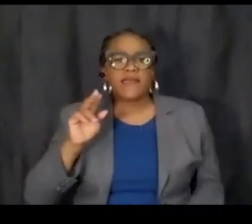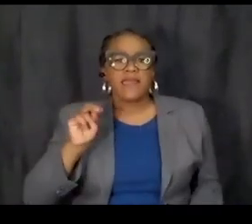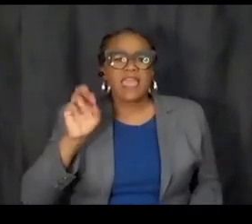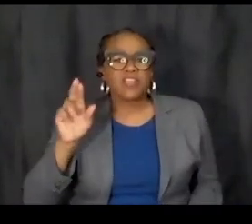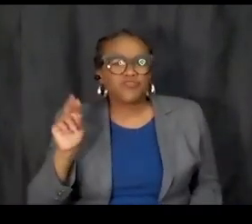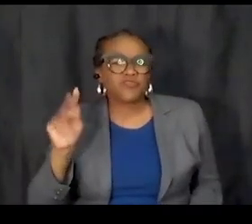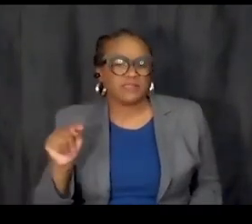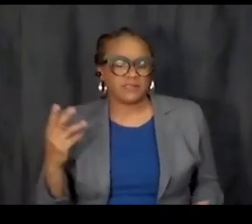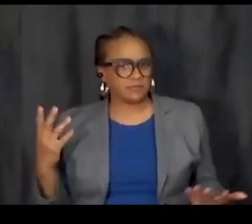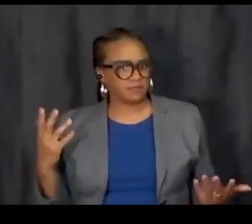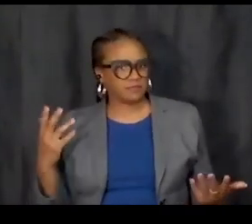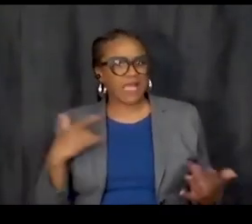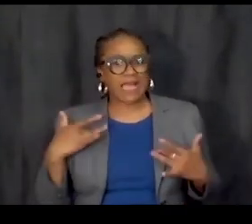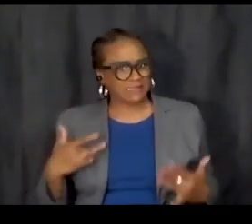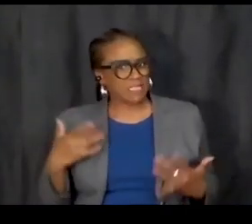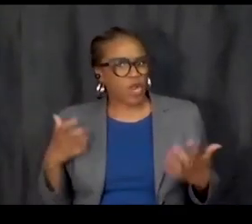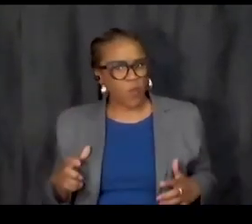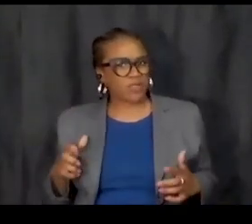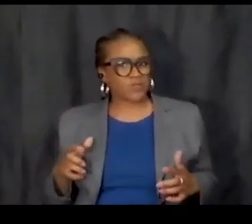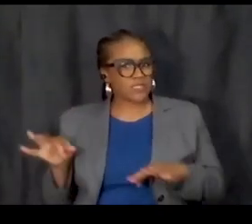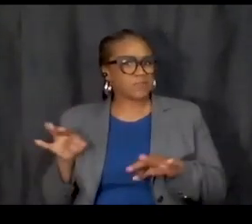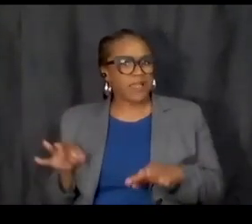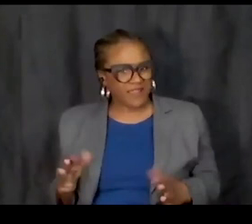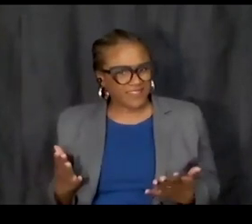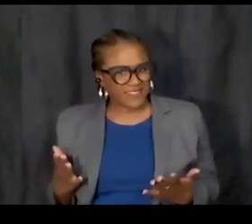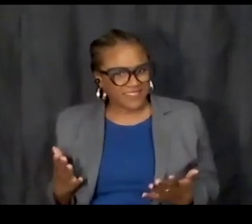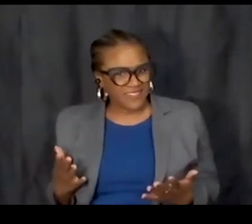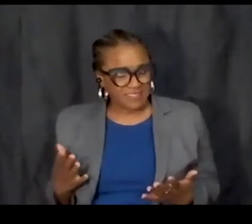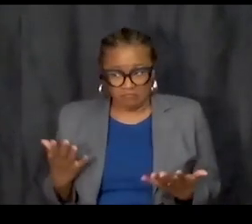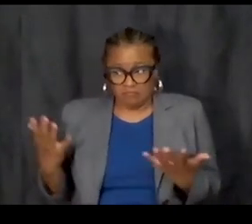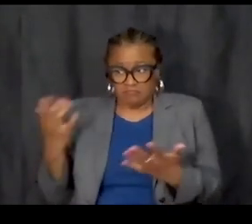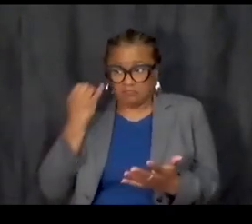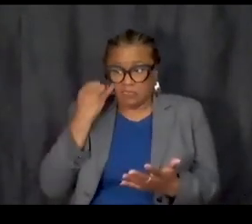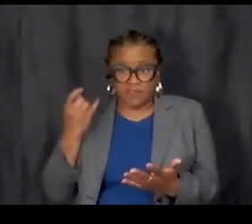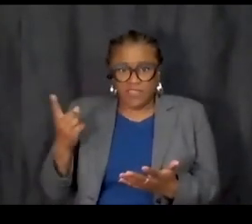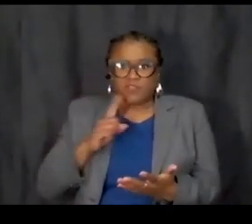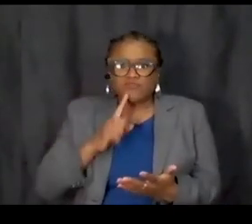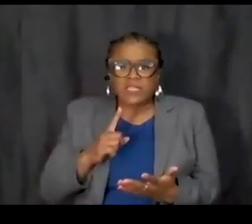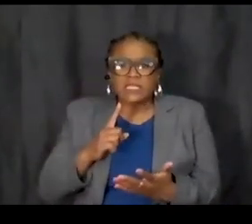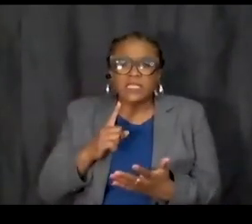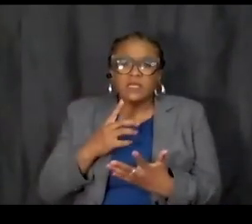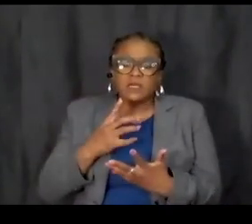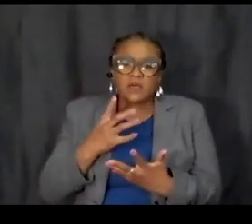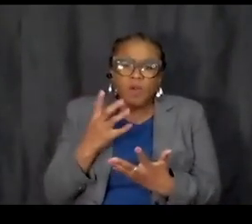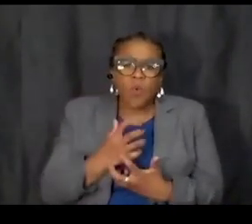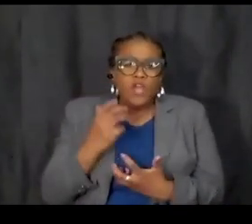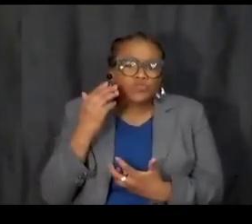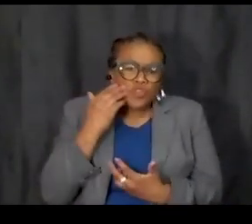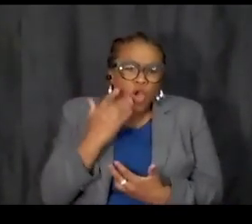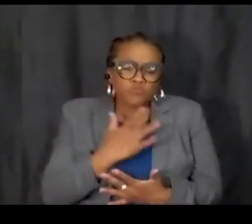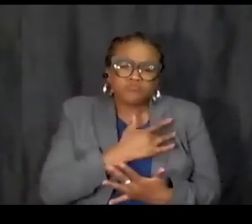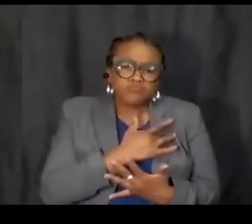to explain unless the desire to know is actually earnest. And in casual conversation, you can't